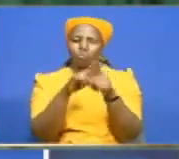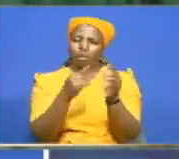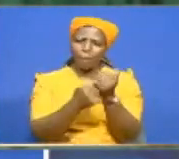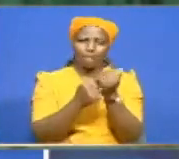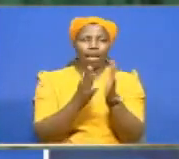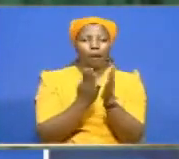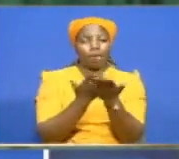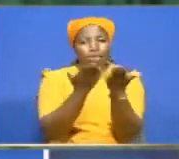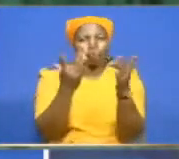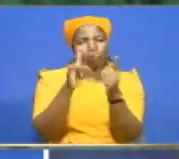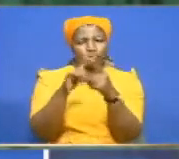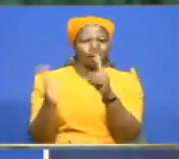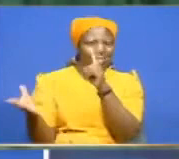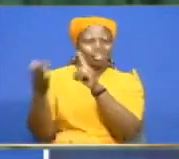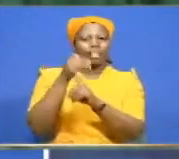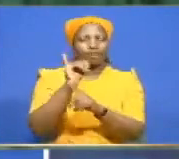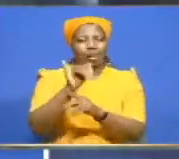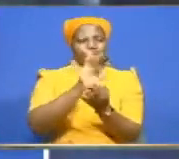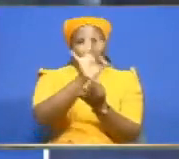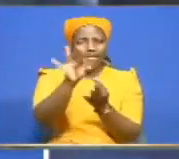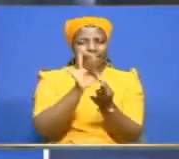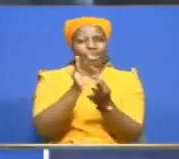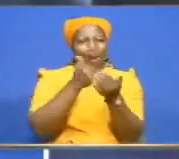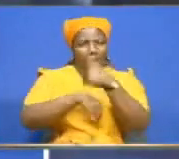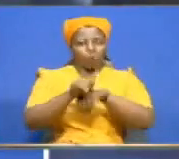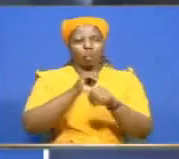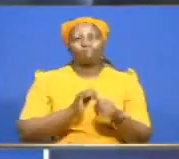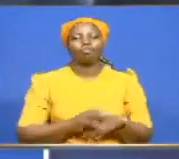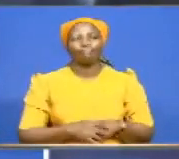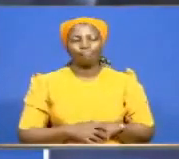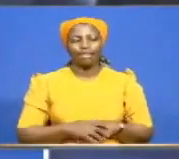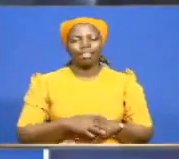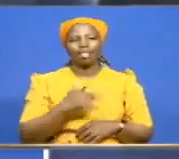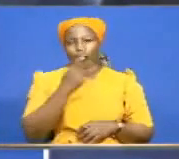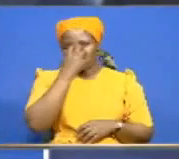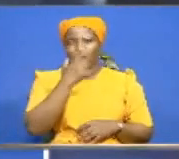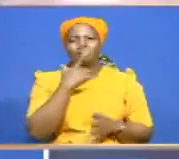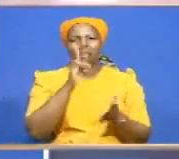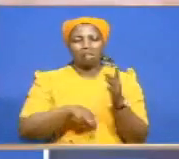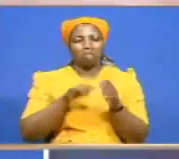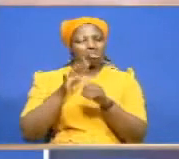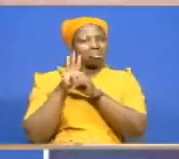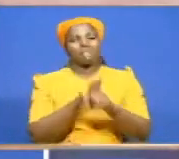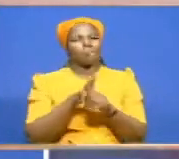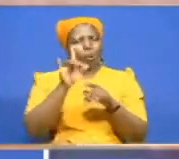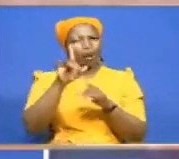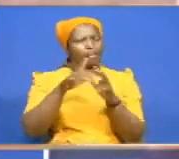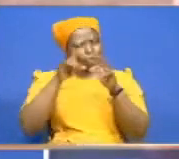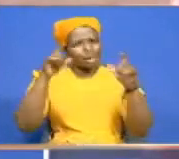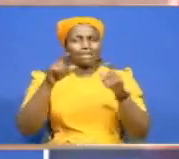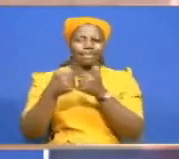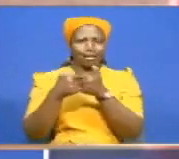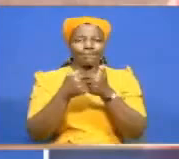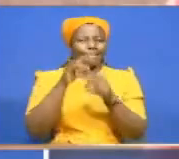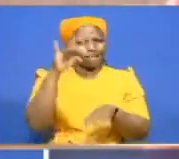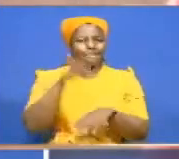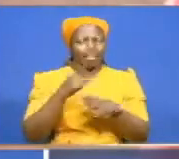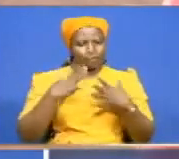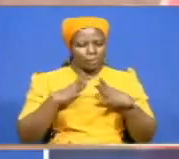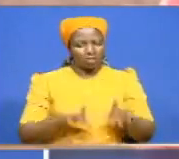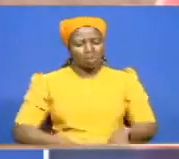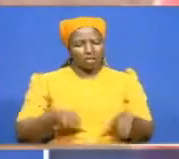with you to achieve that particular mission. Ruto said that stigma remains one of the biggest challenges facing people living